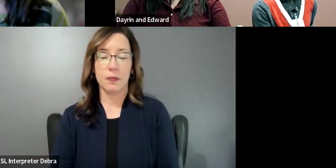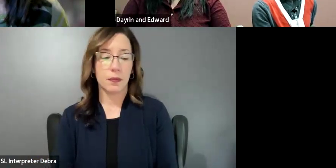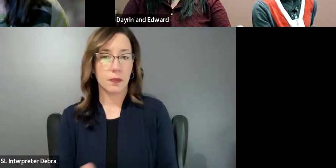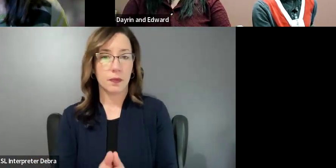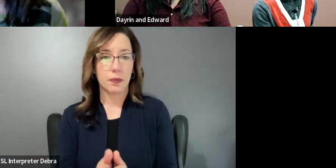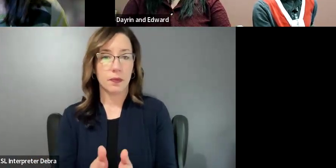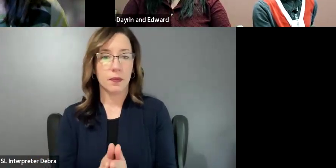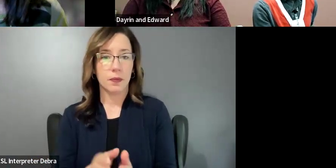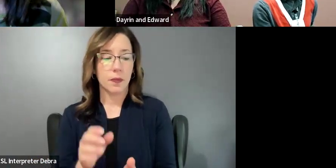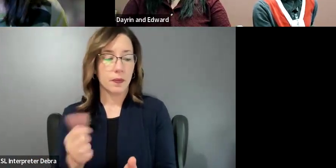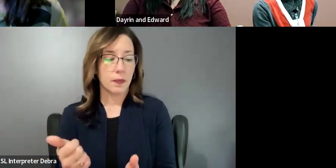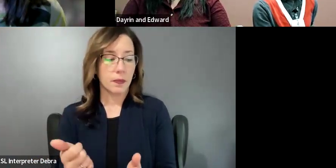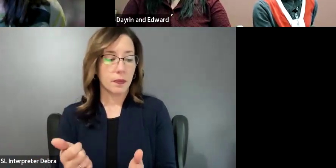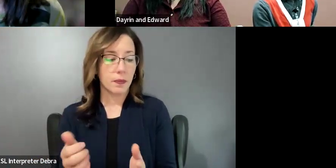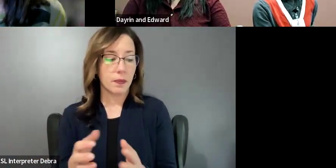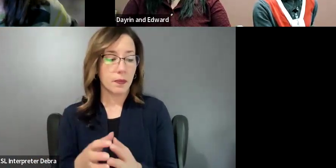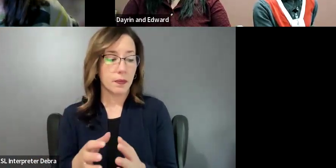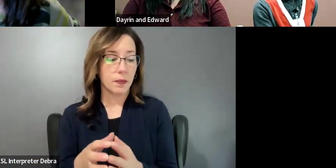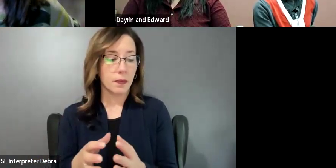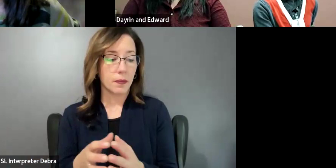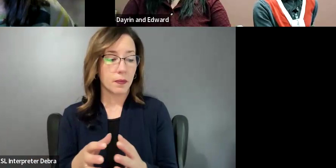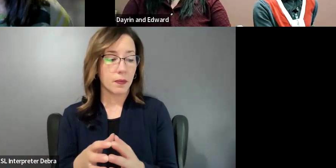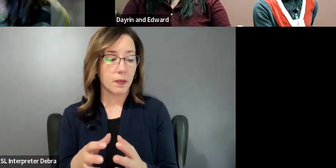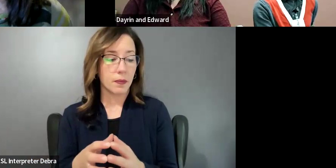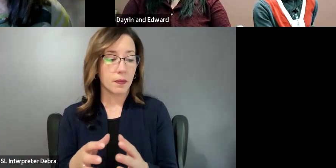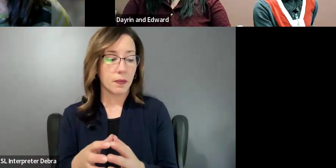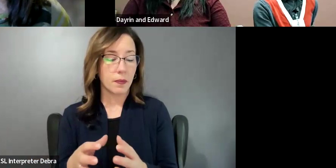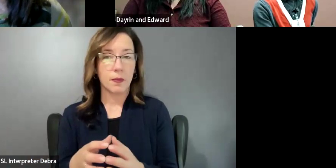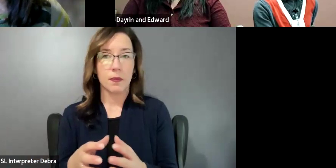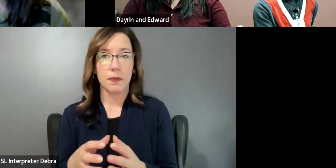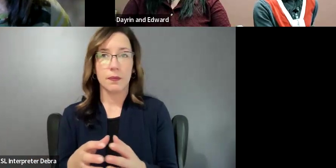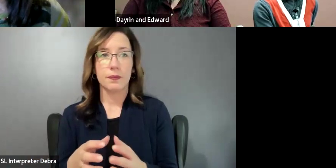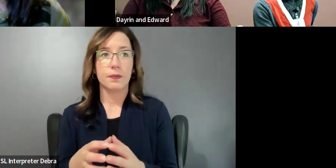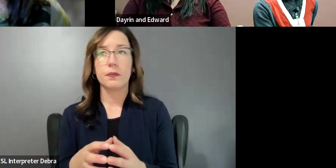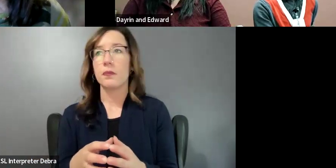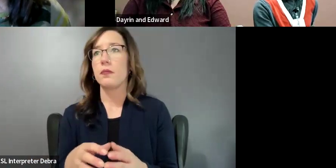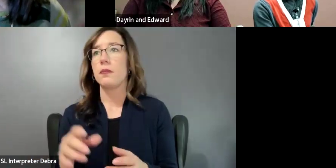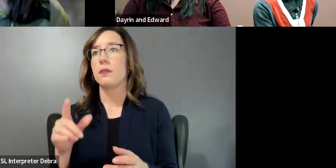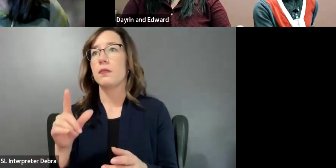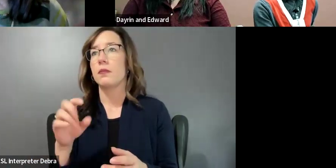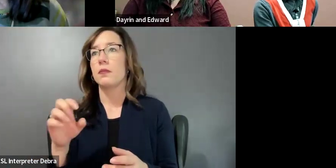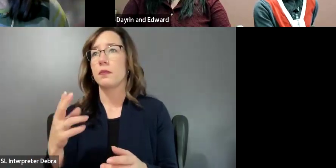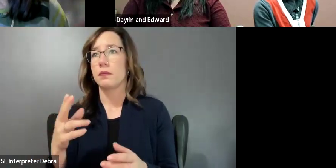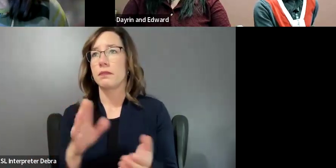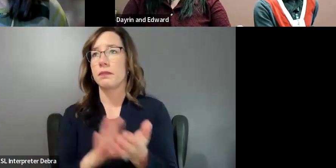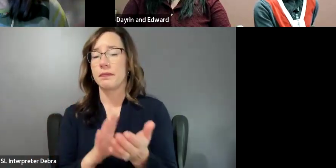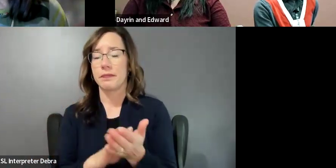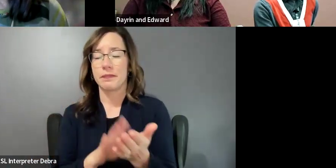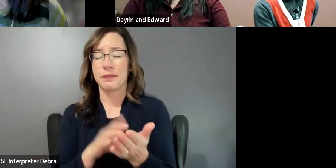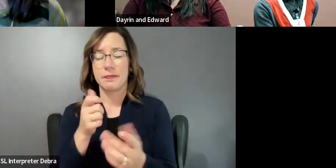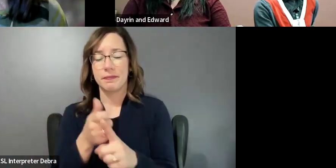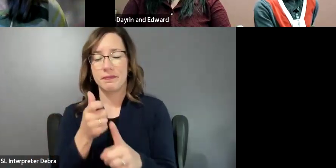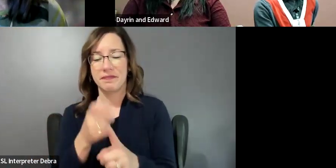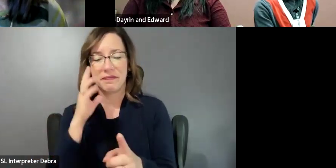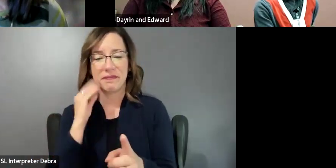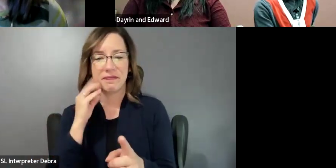Let's see, what else we have? We have Lee at saying complimenting every bit of you on your experience and